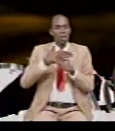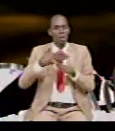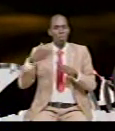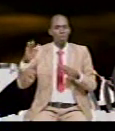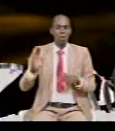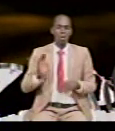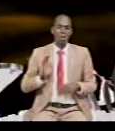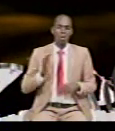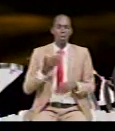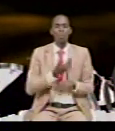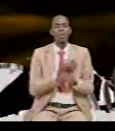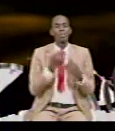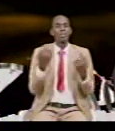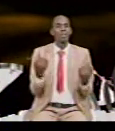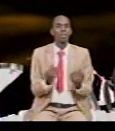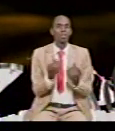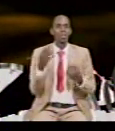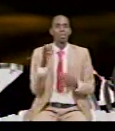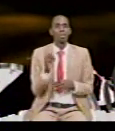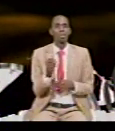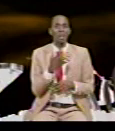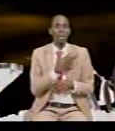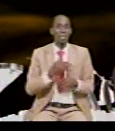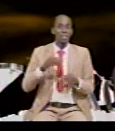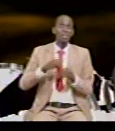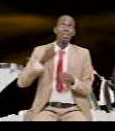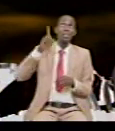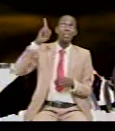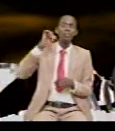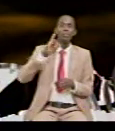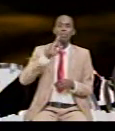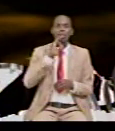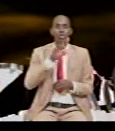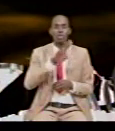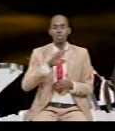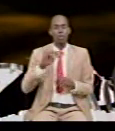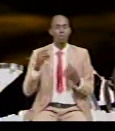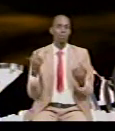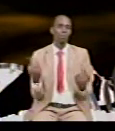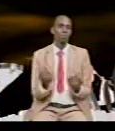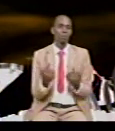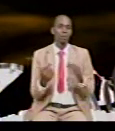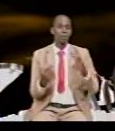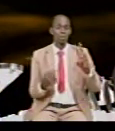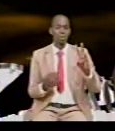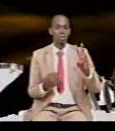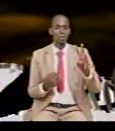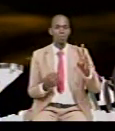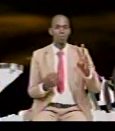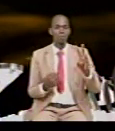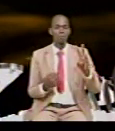away our sins, and in him is no sin. Now, verse 6.